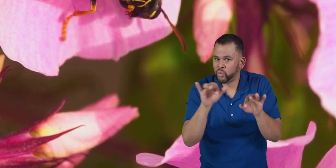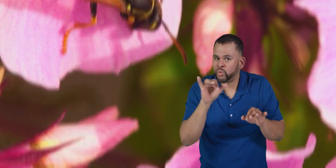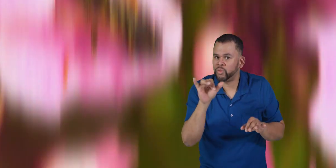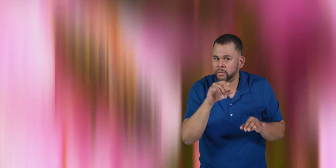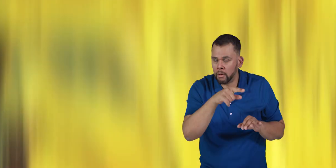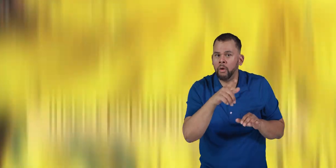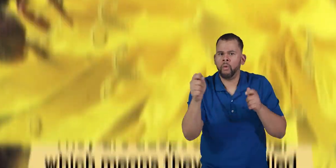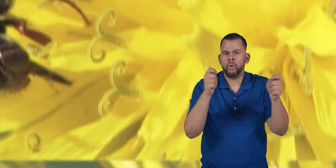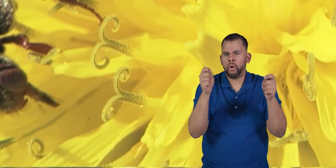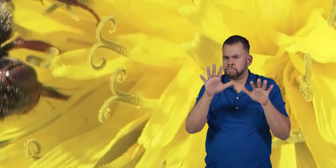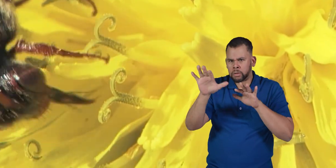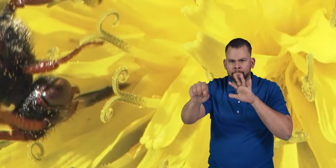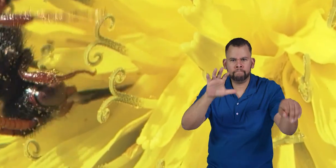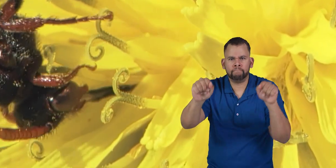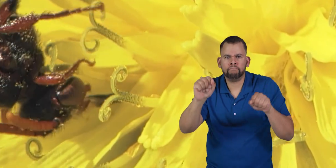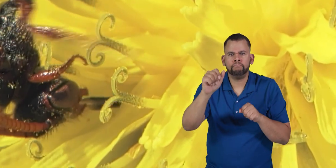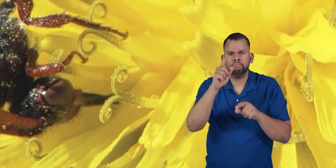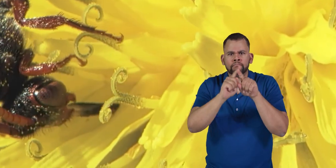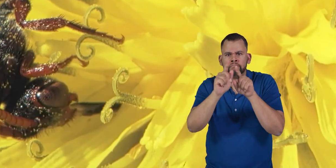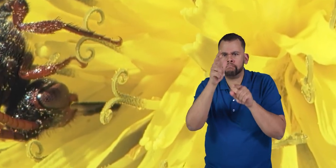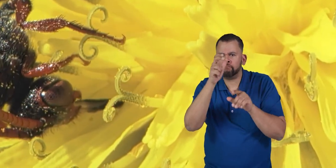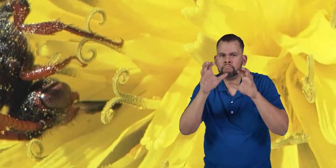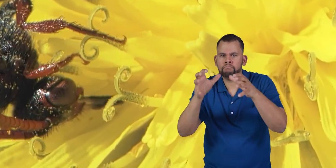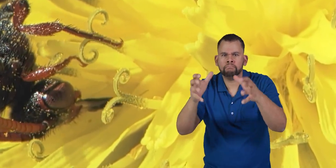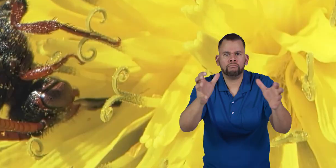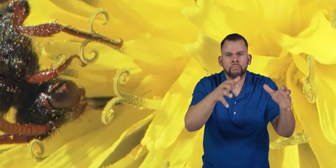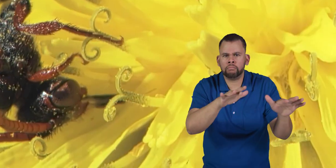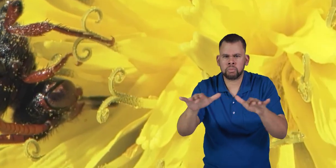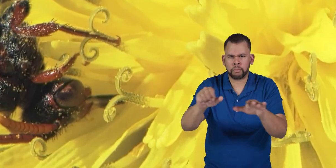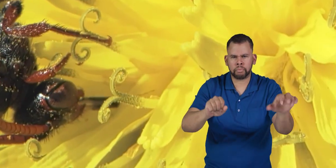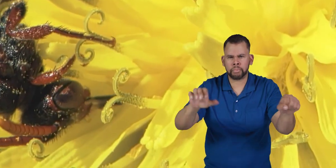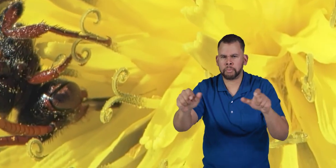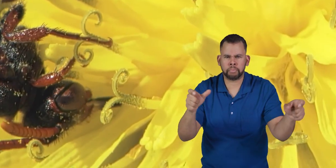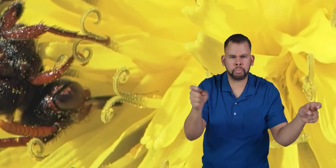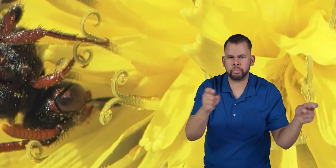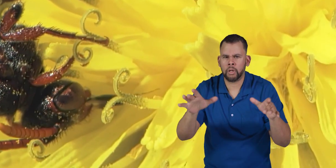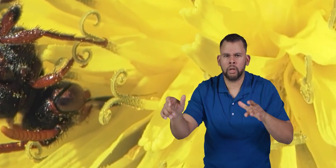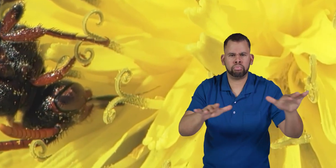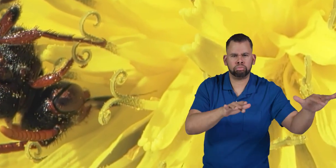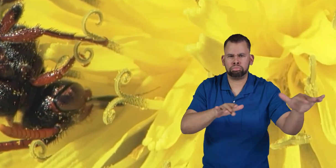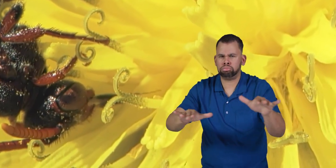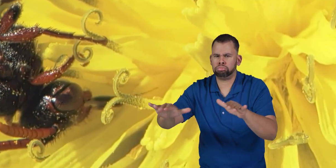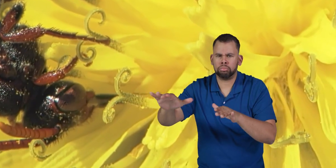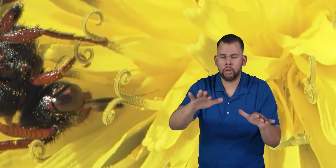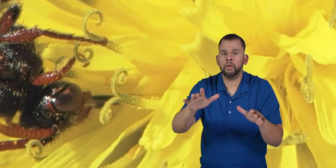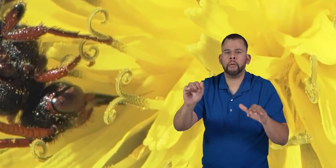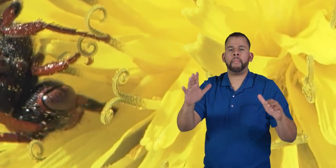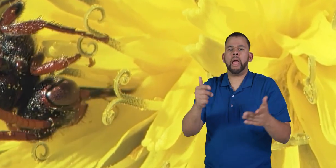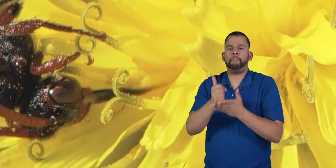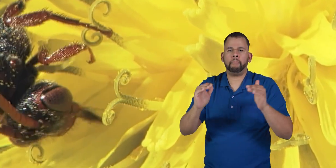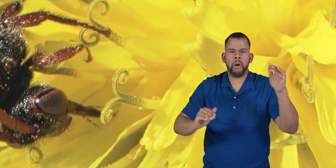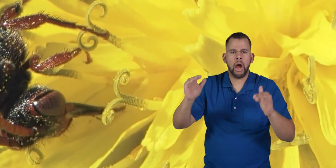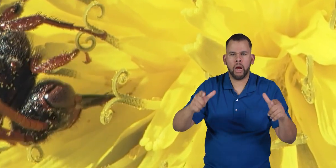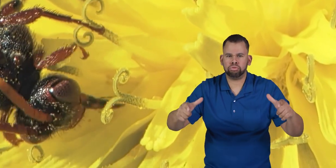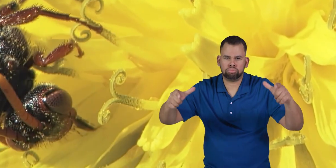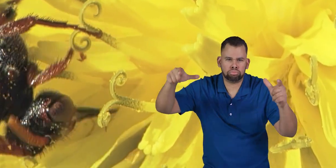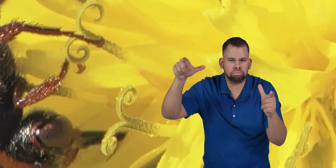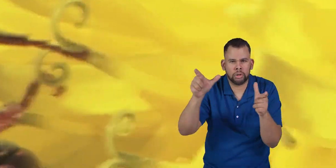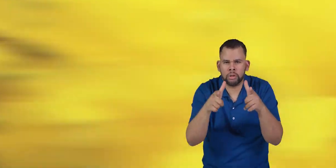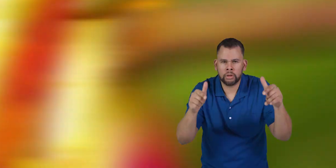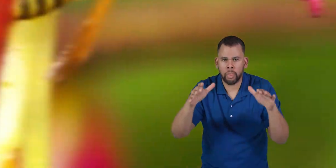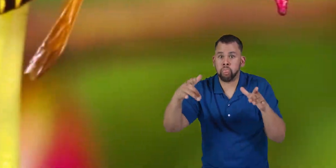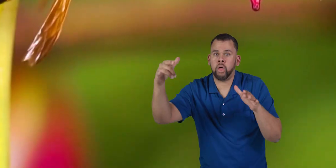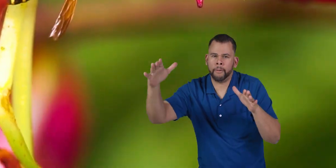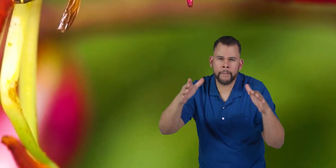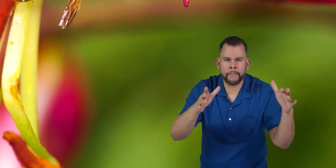pollination they are adept at hunting which means they are skilled or proficient at keeping the insect population balanced